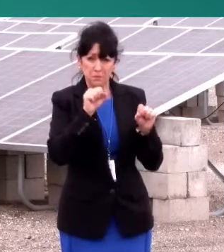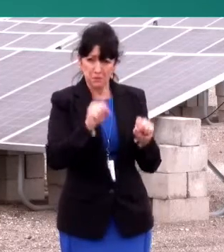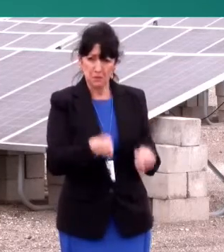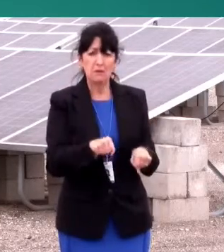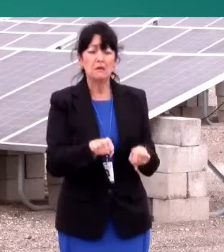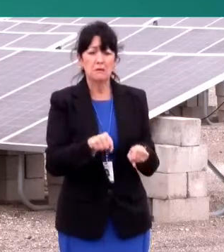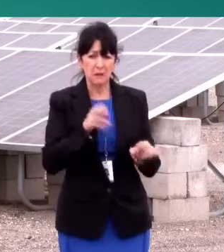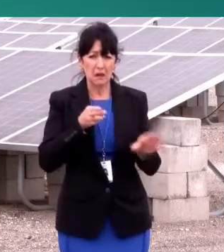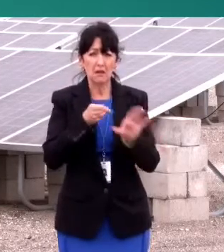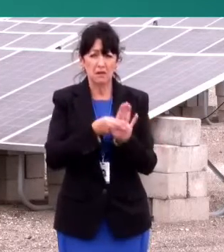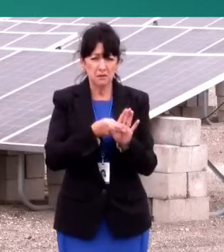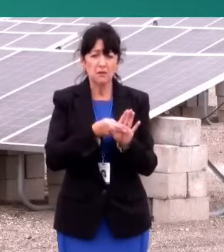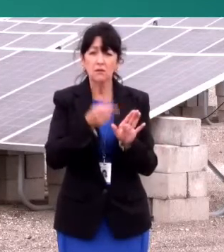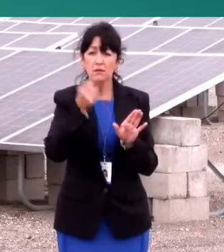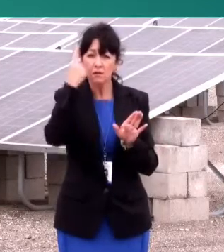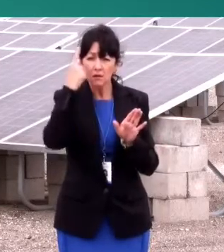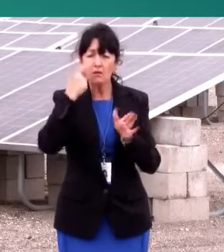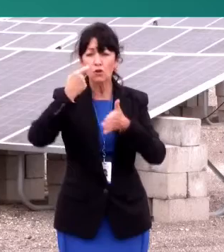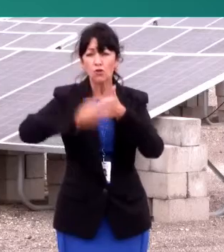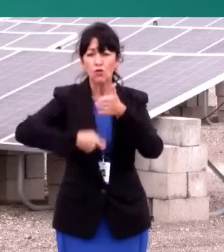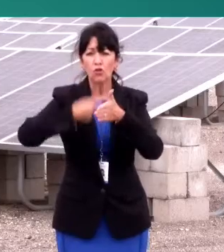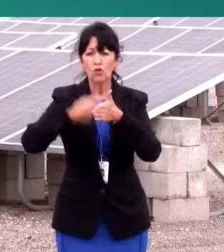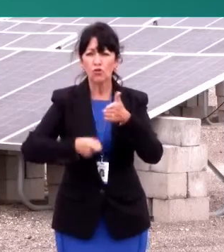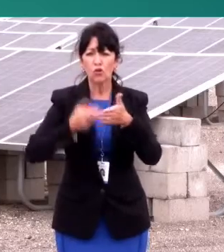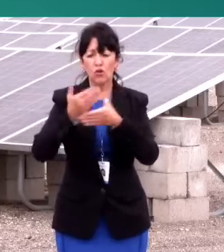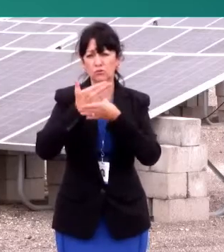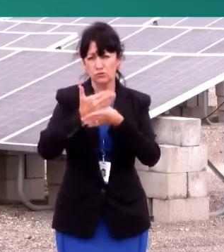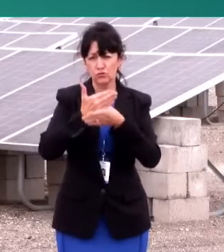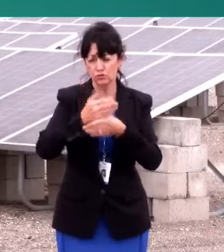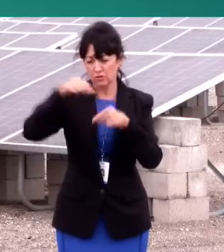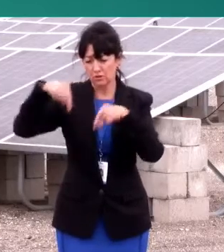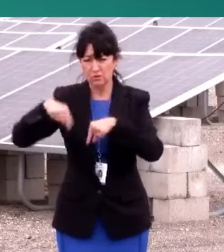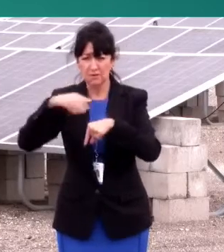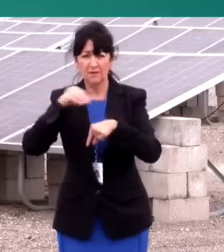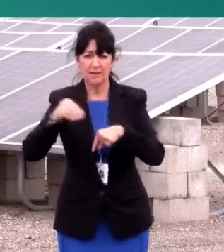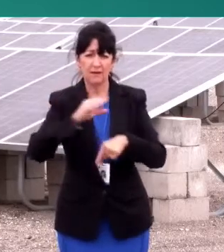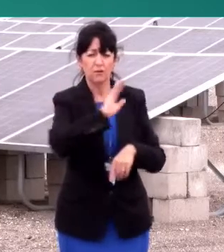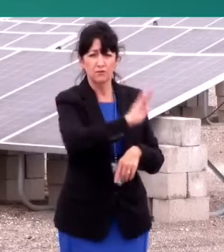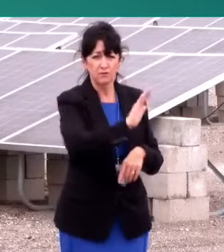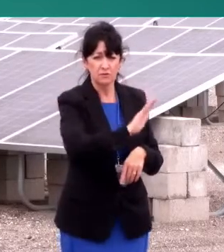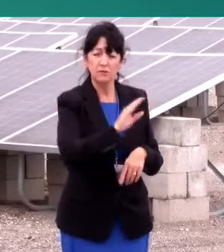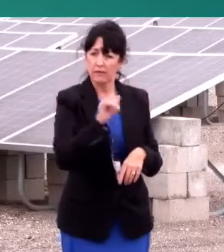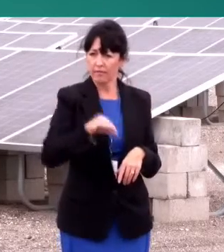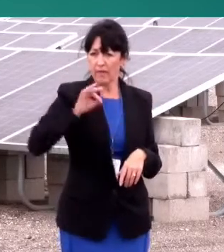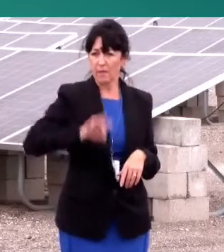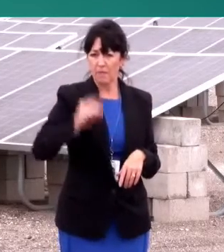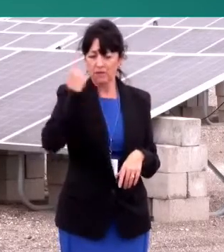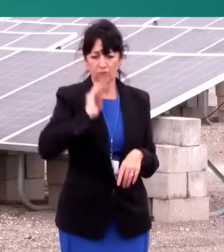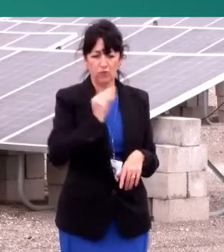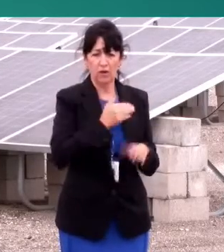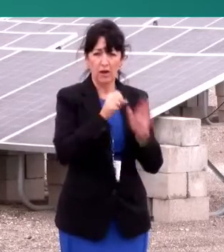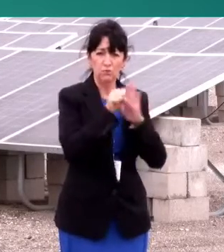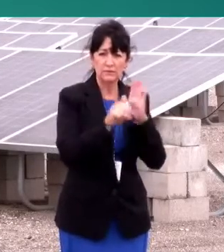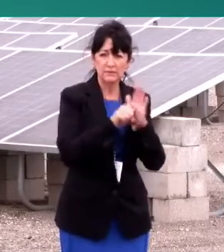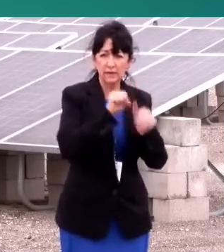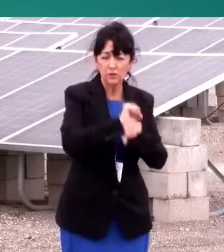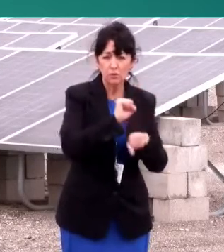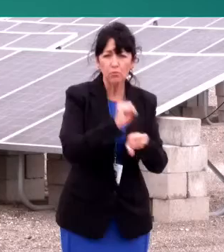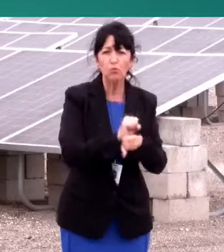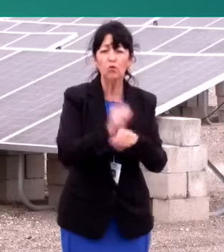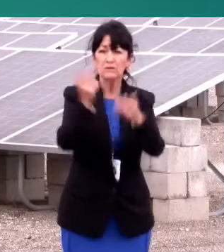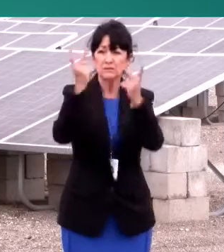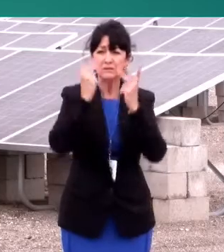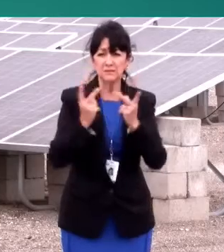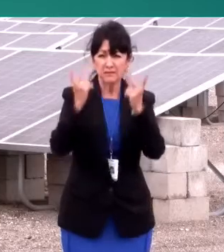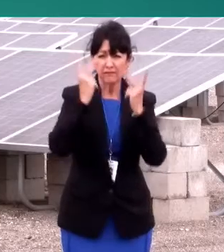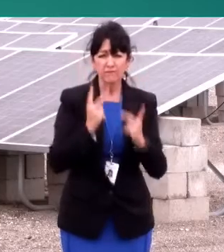expand that throughout the state of Delaware, which is a benefit to our employees and to our vast visitors that come to not only